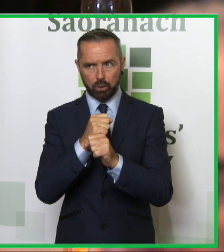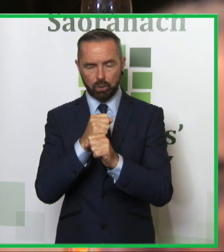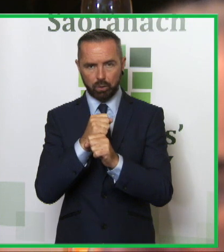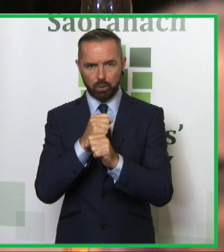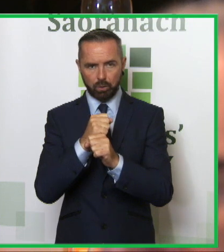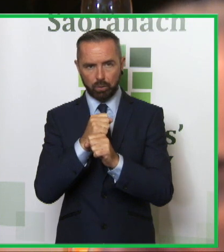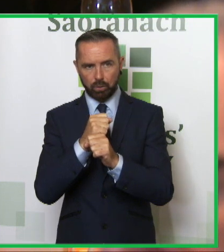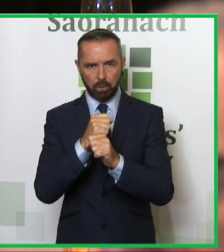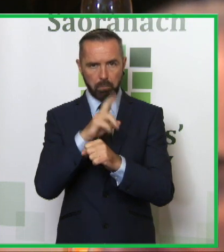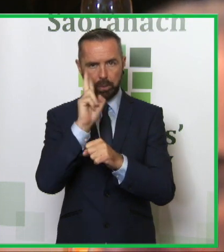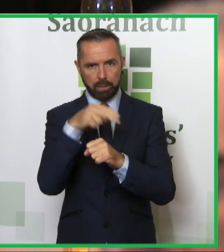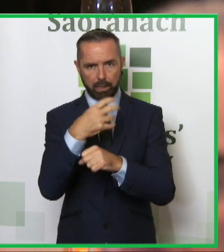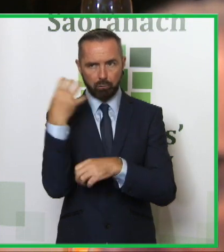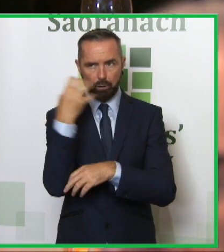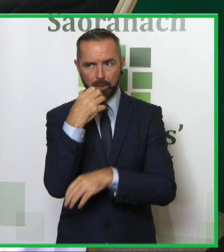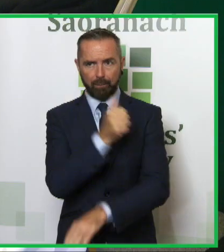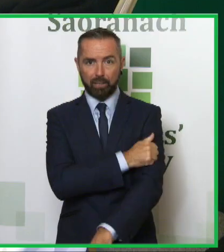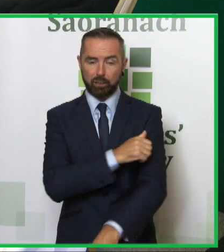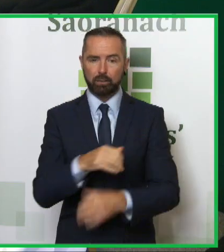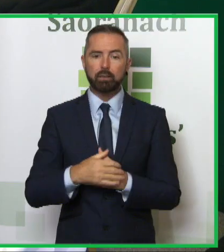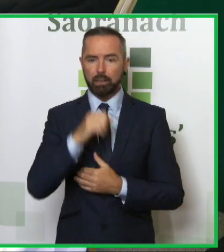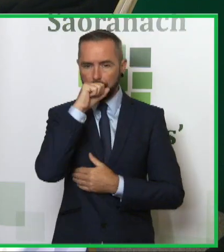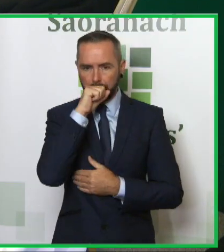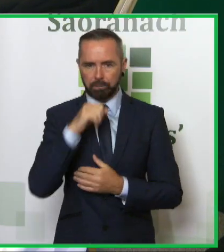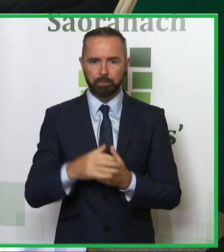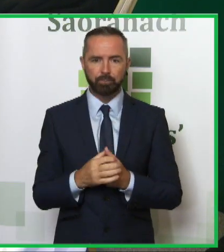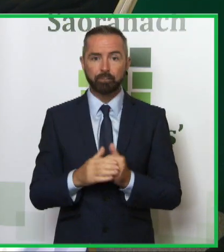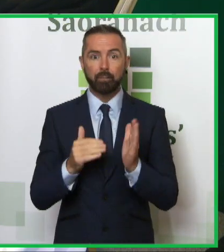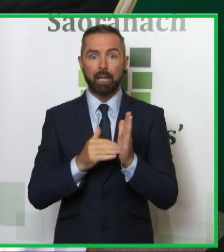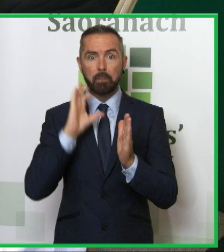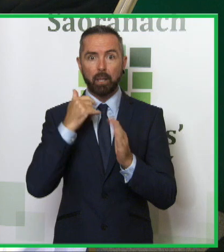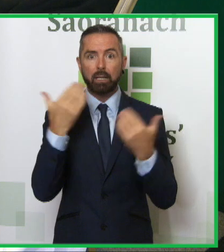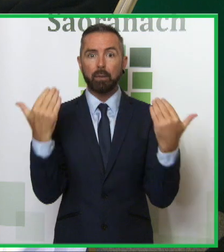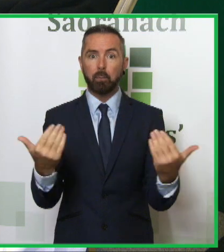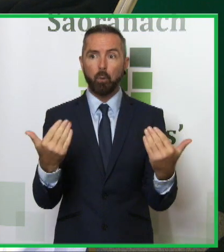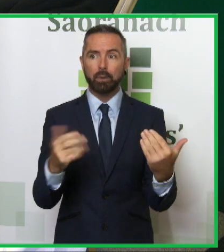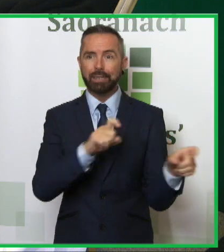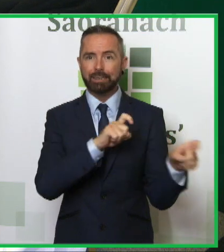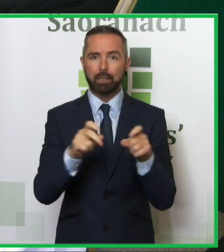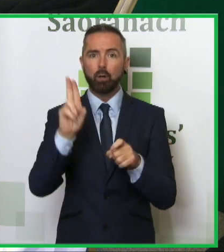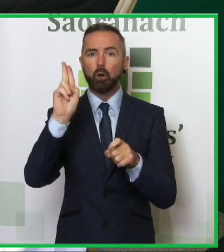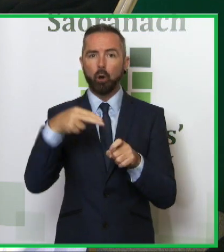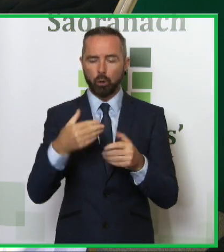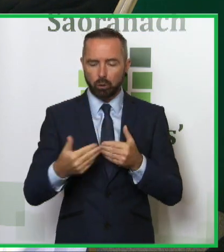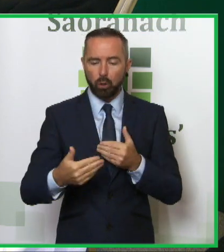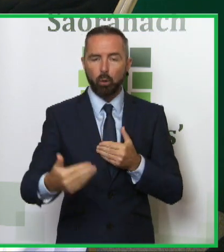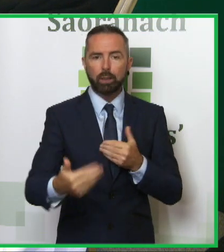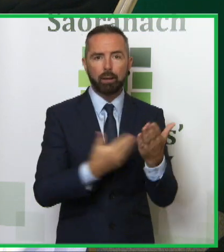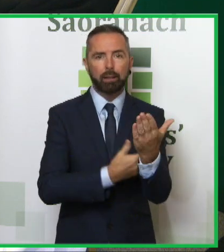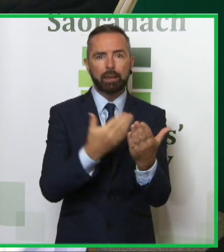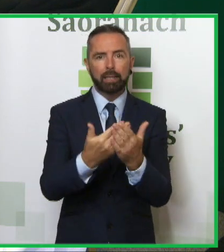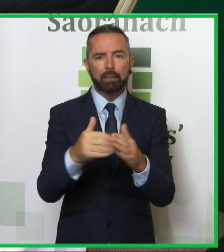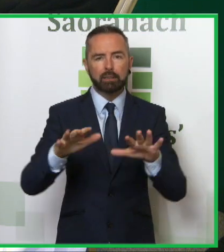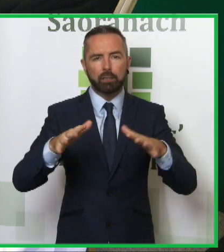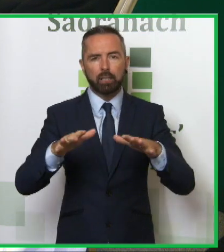terms of potential for criminal conviction. Yeah, because there is ongoing legal uncertainty about the extent to which you can totally